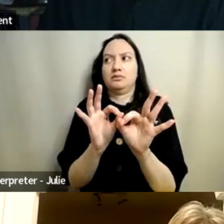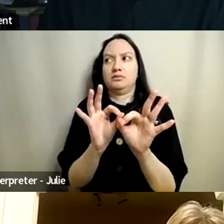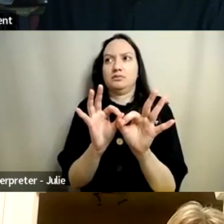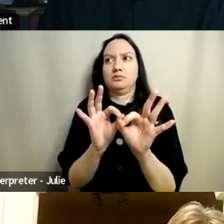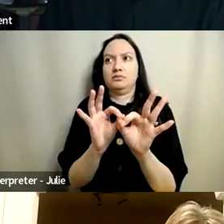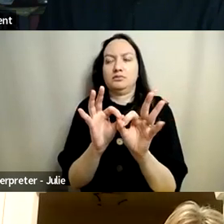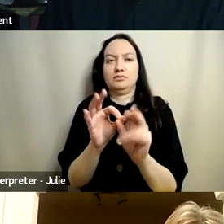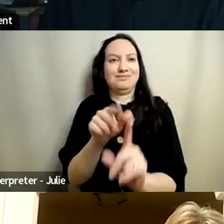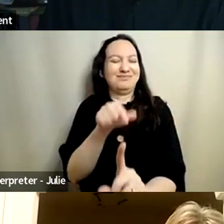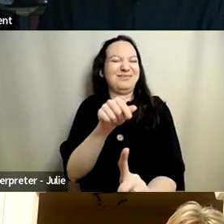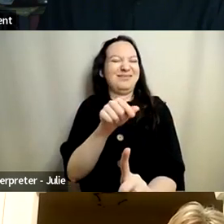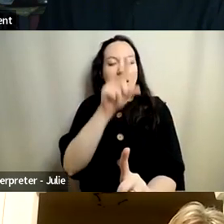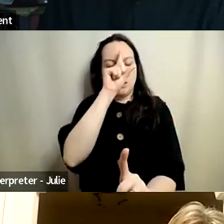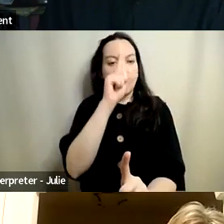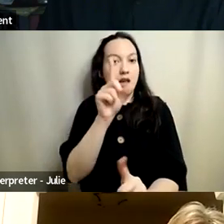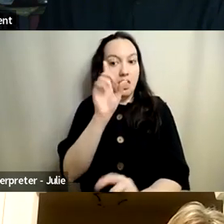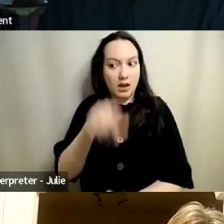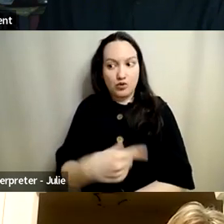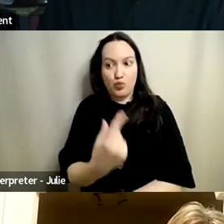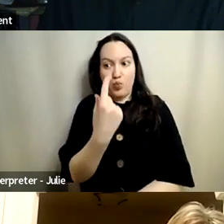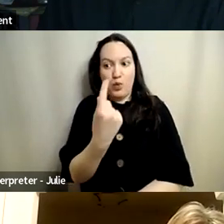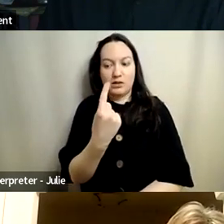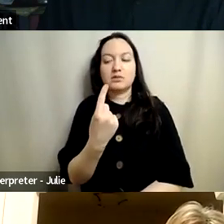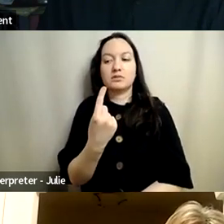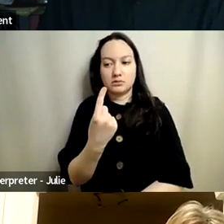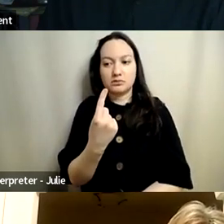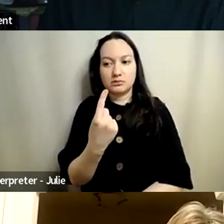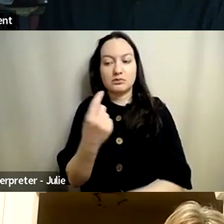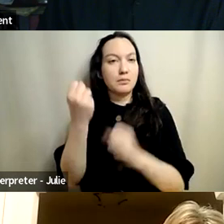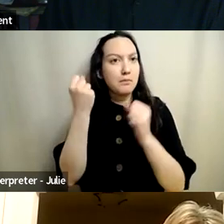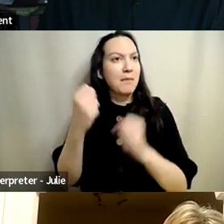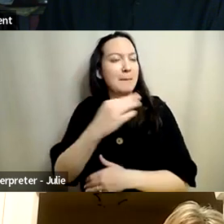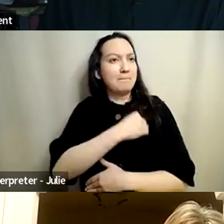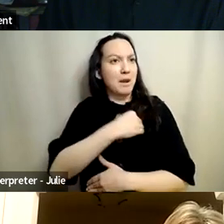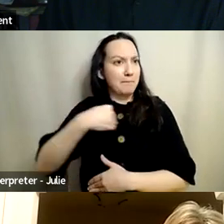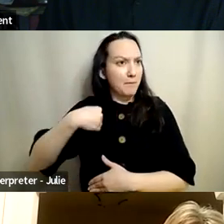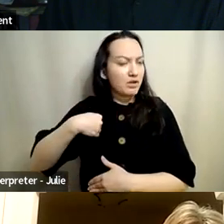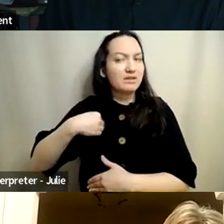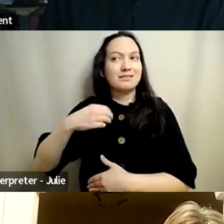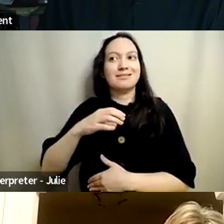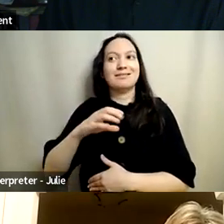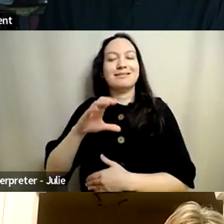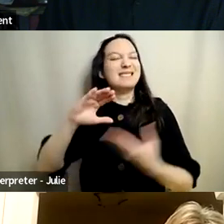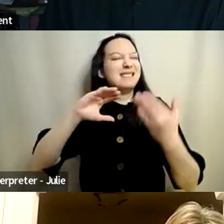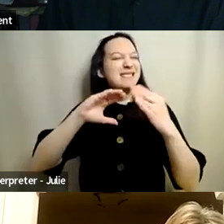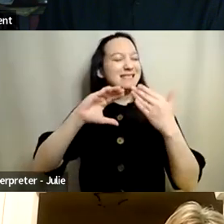item. And I also think it's the one that there's a number of members of city council